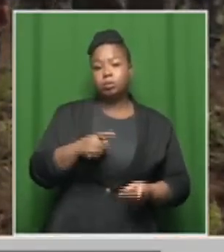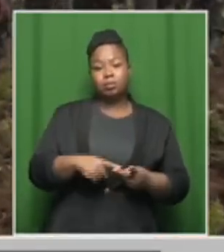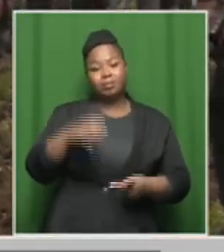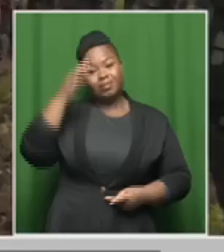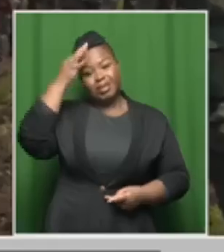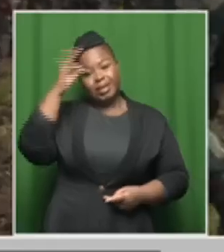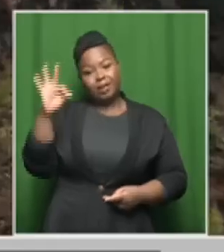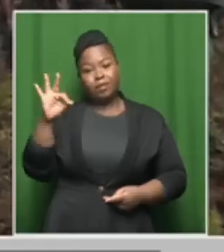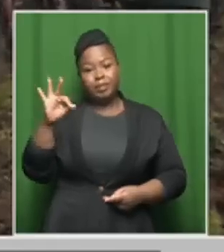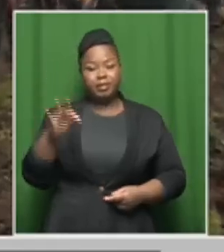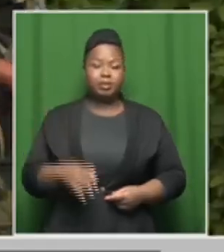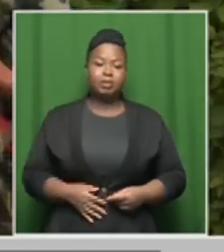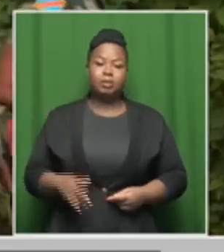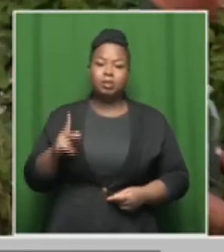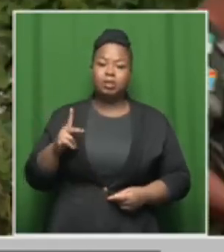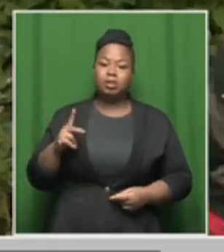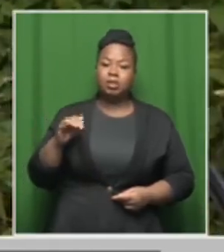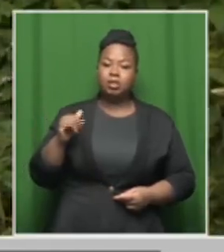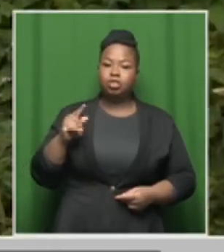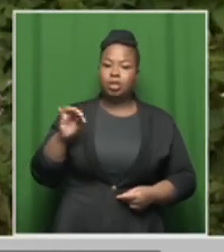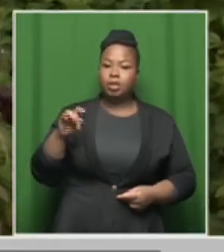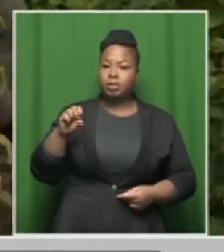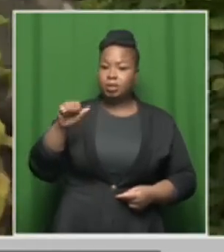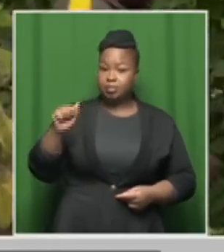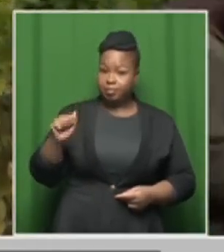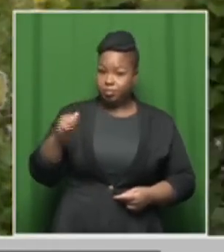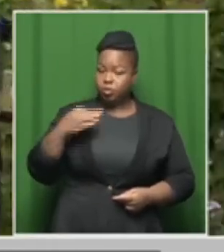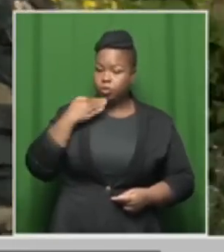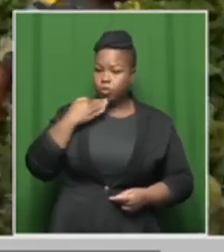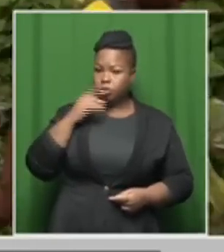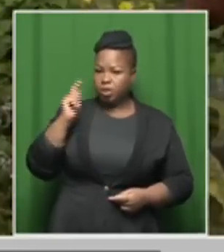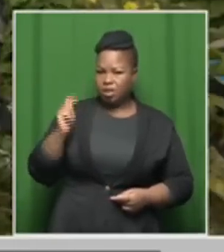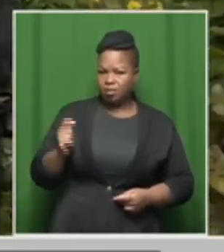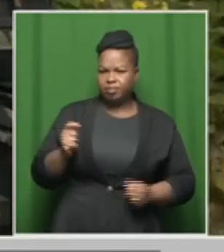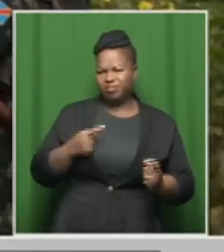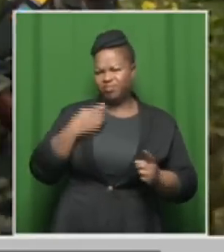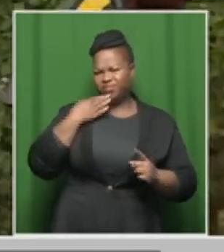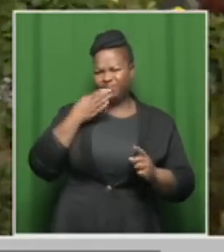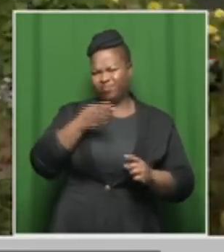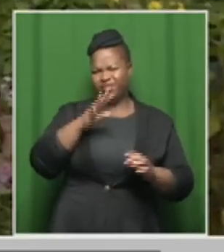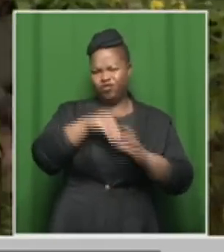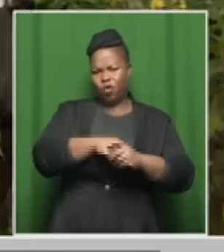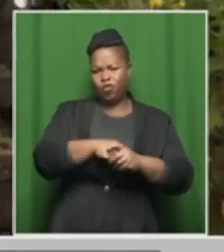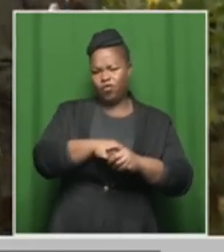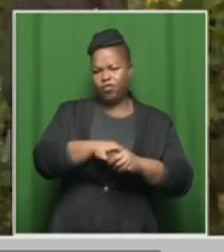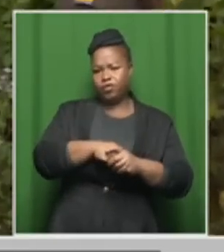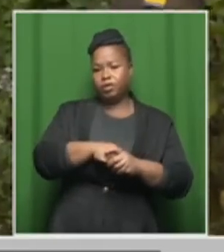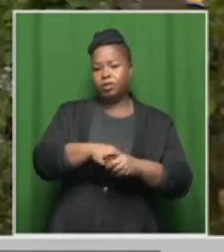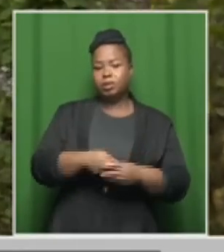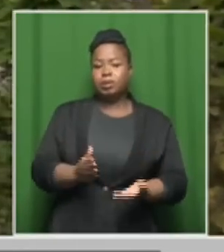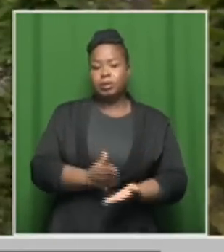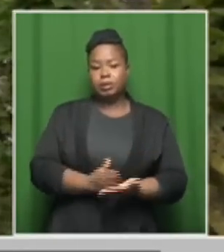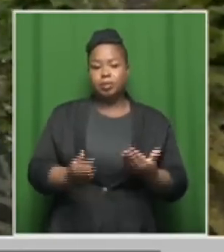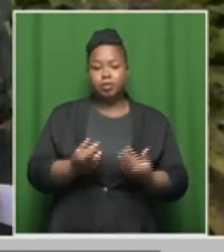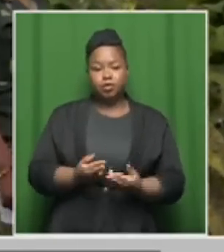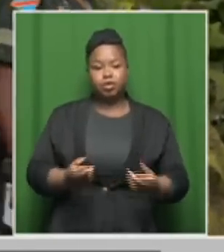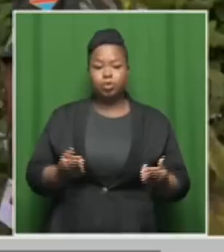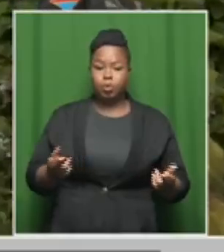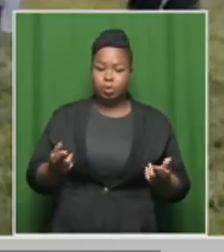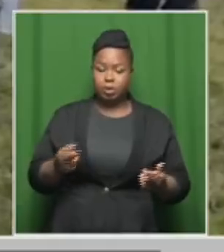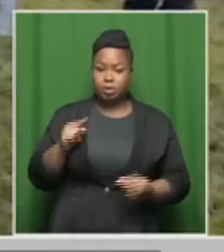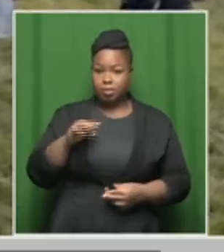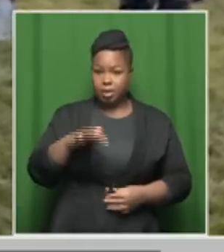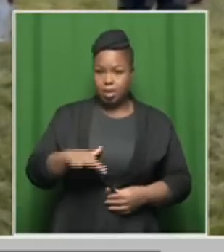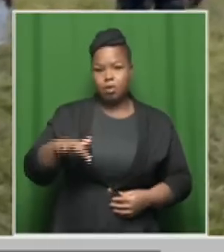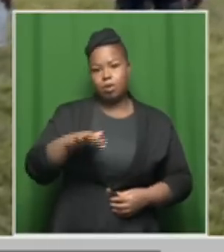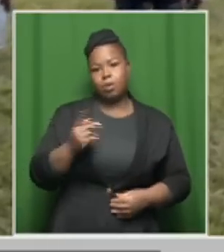officials in Kinshasa being heavily involved, having their private militias and all that, being heavily involved in some of the resource extraction in that area as